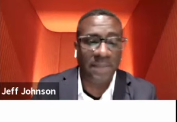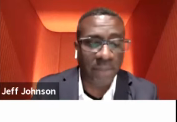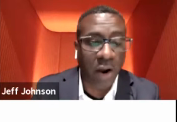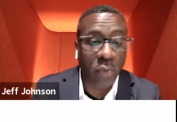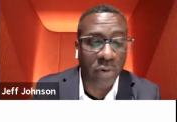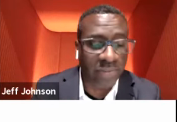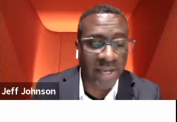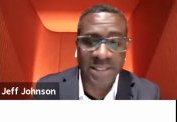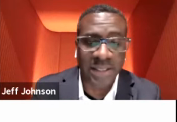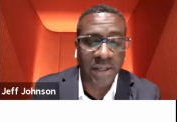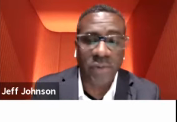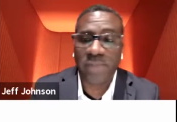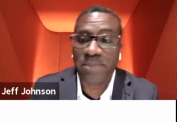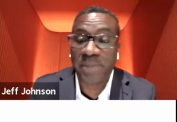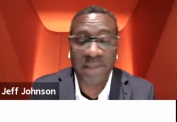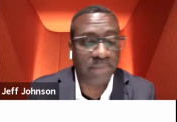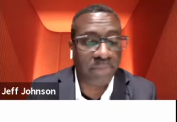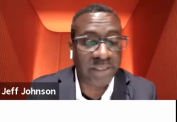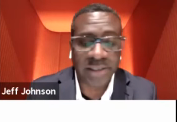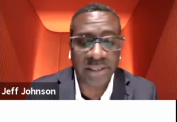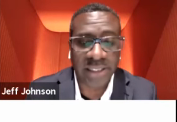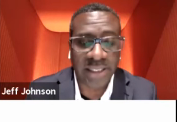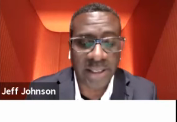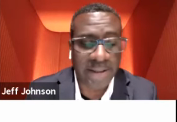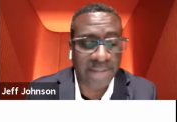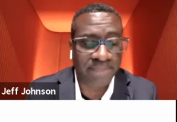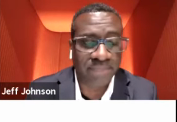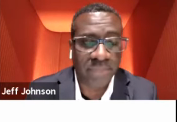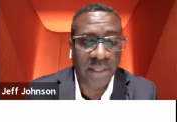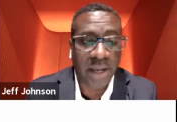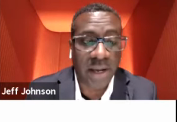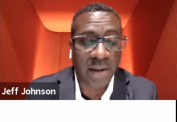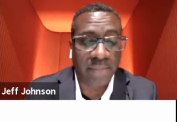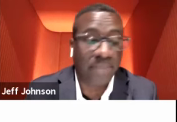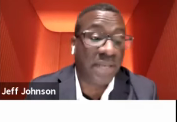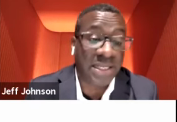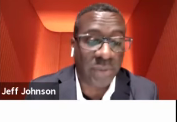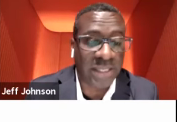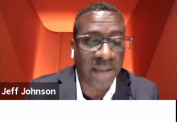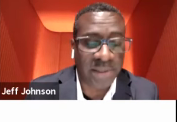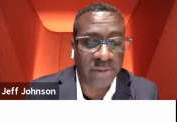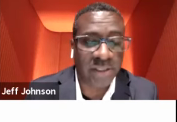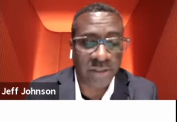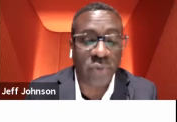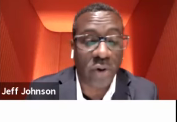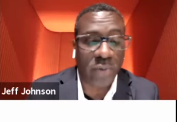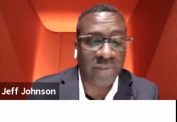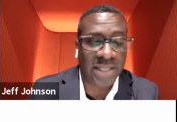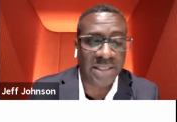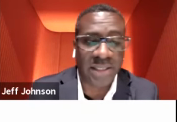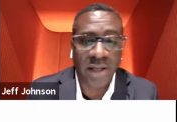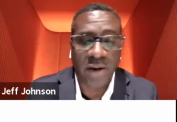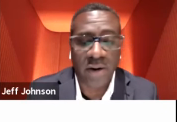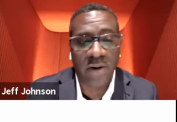our work with NASA. We've been particularly blessed with the opportunity to work